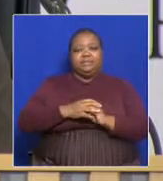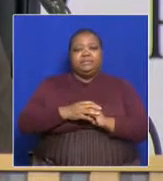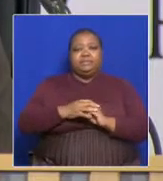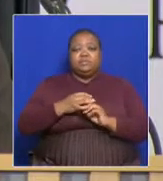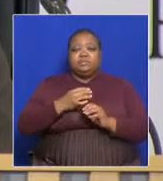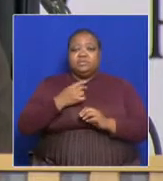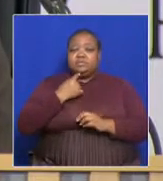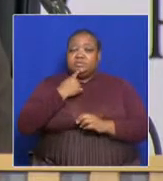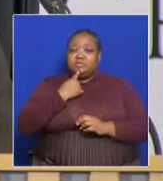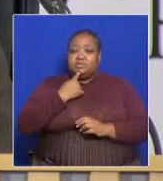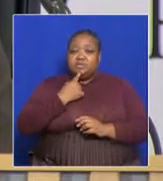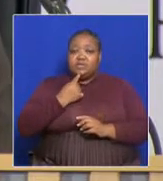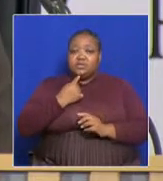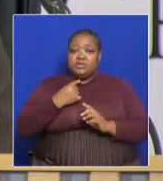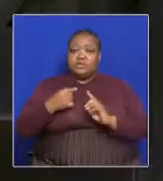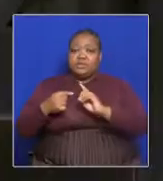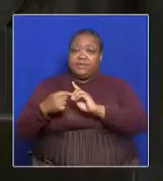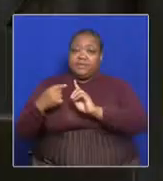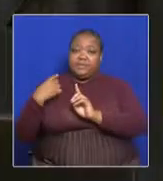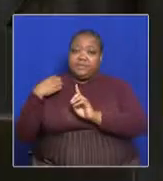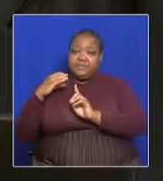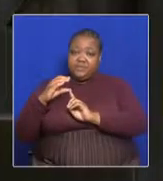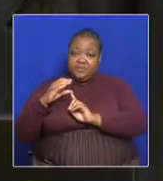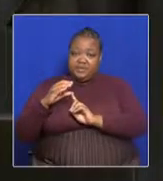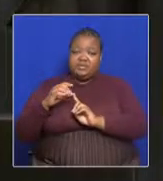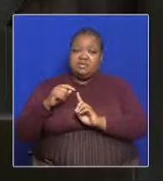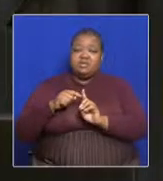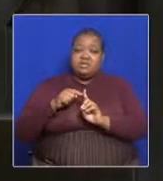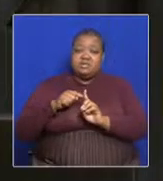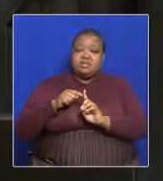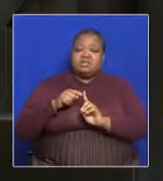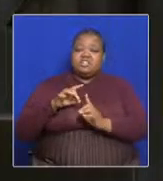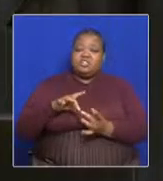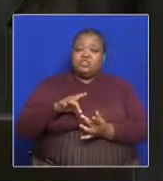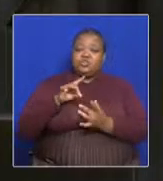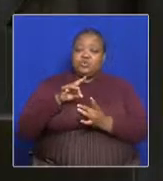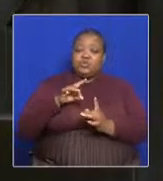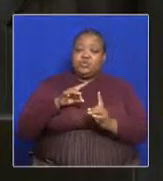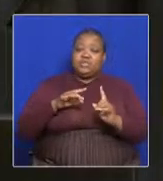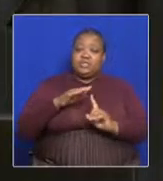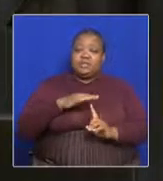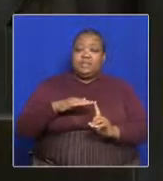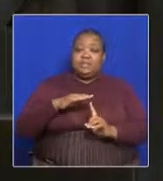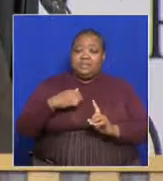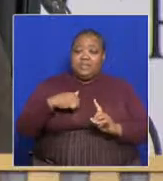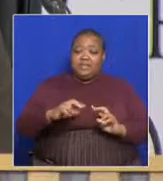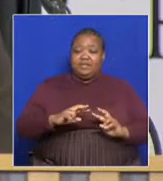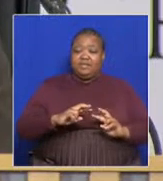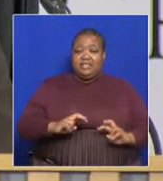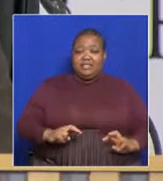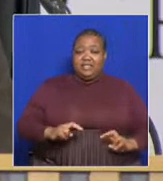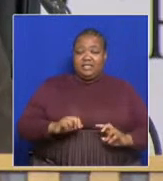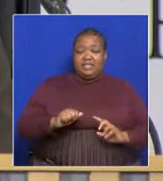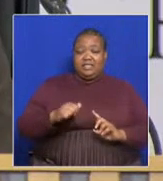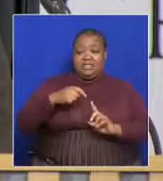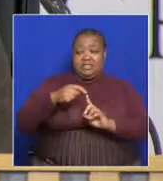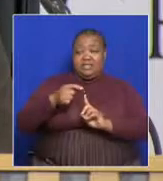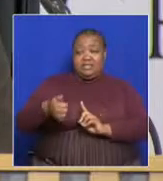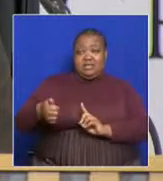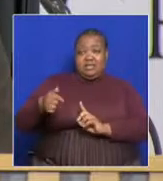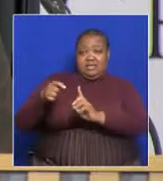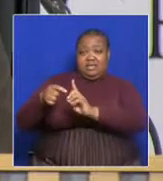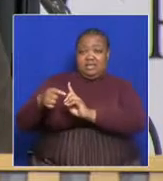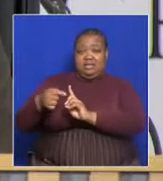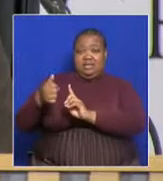him, on him. It was a place of his choosing. Yes, I'm the investigating officer. He's senior to me. He chose a place.